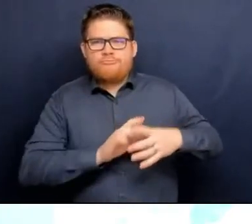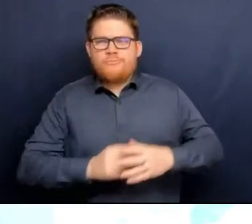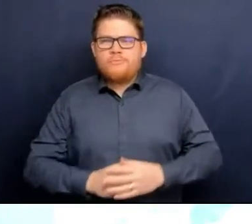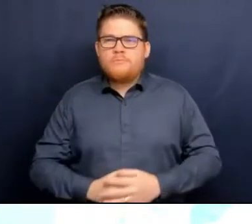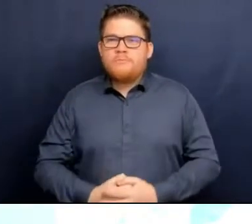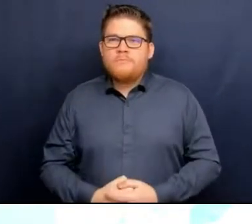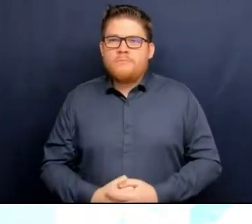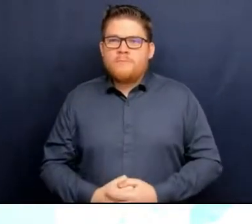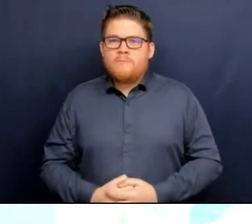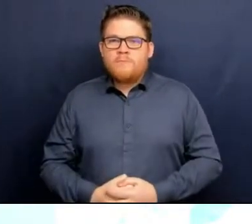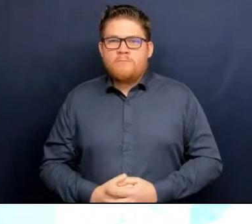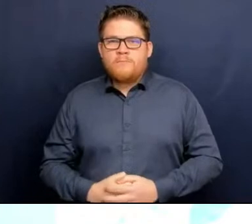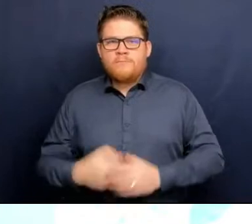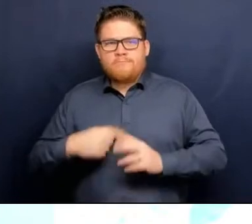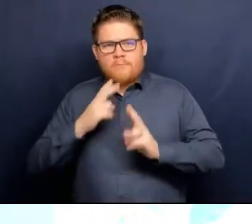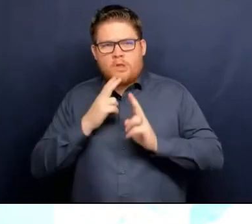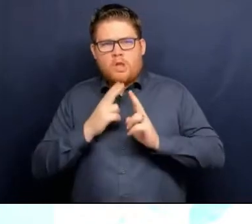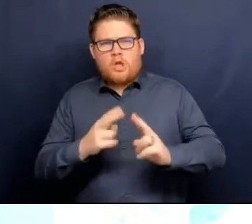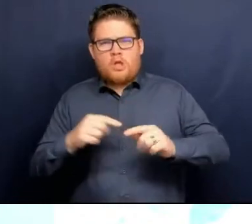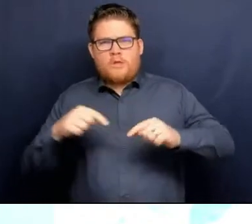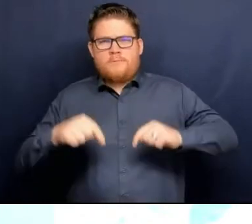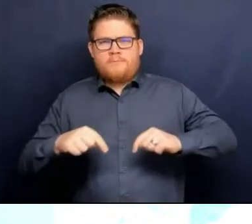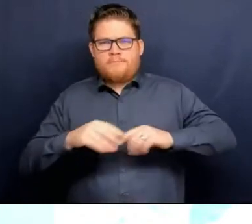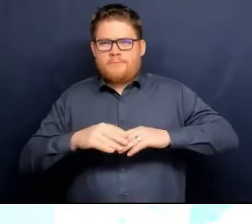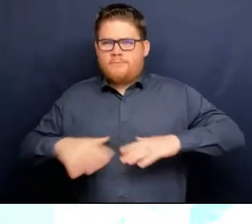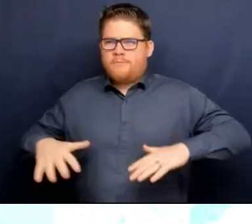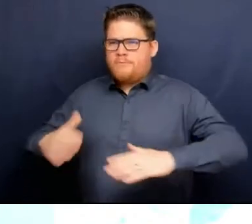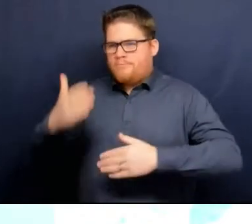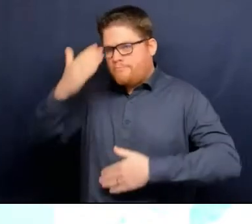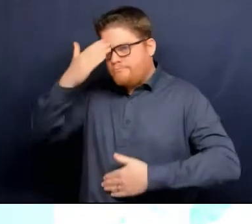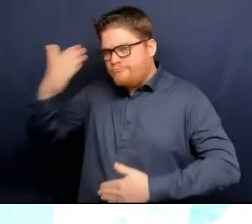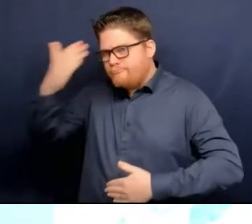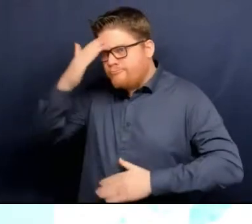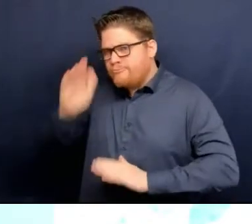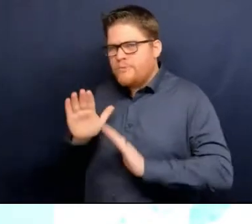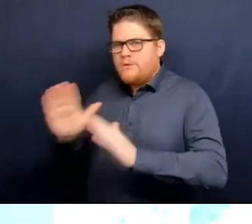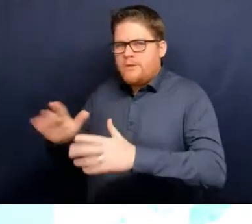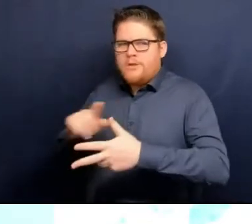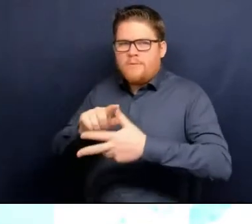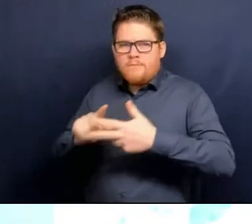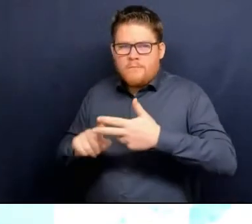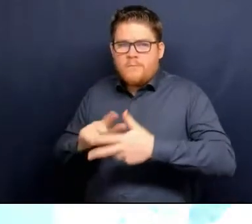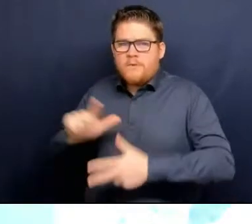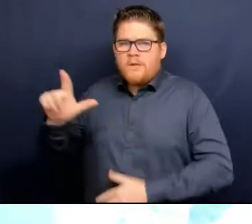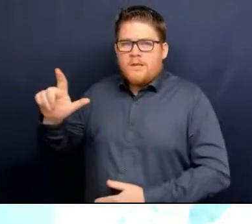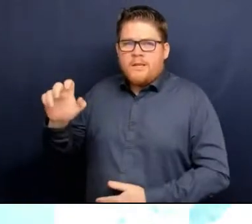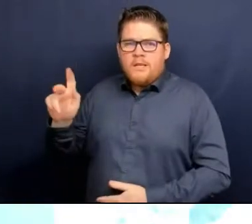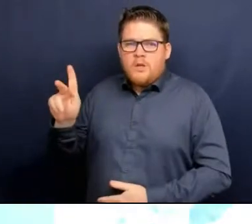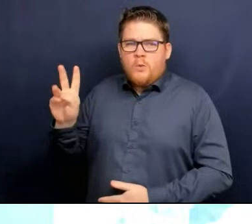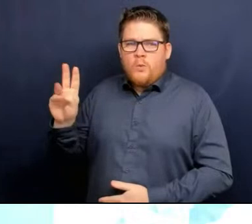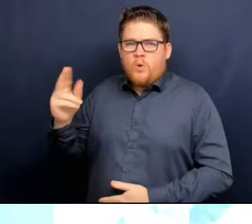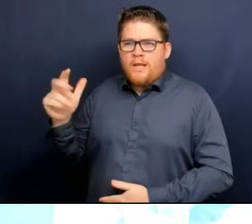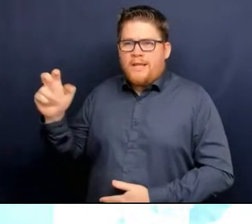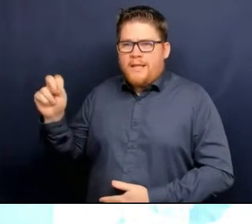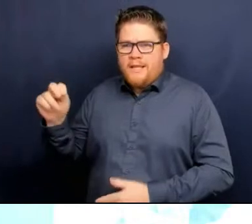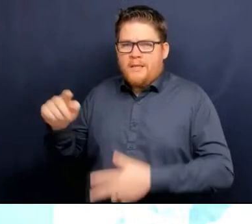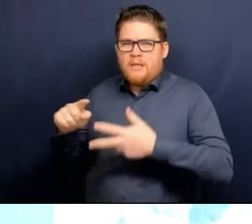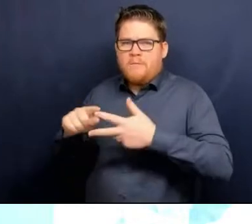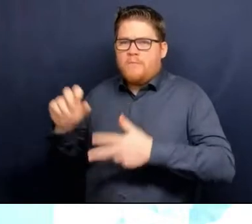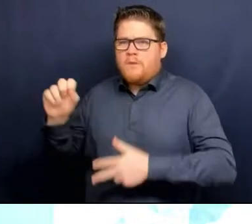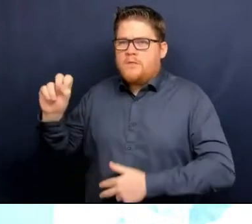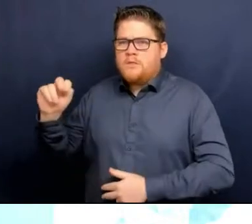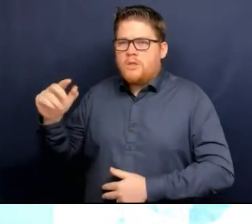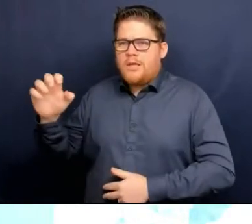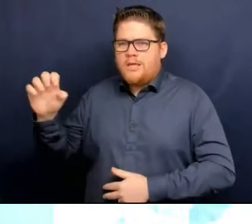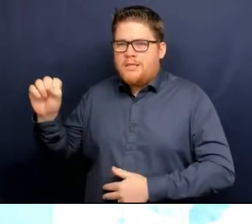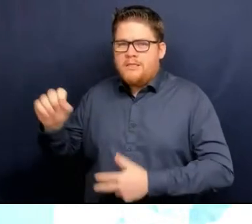territory of the Lekwungen-speaking peoples, today the Songhees and Esquimalt First Nations. I'd like to start this in a good